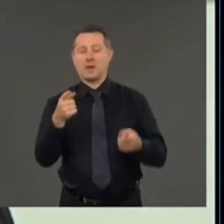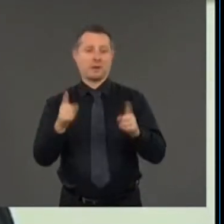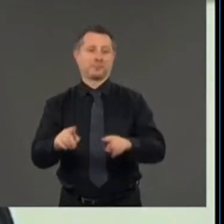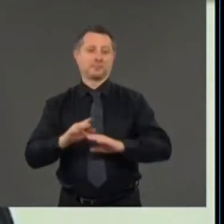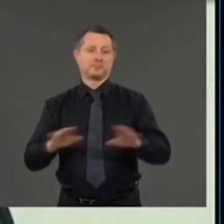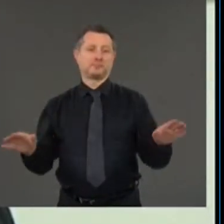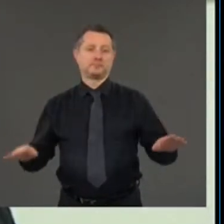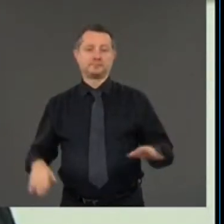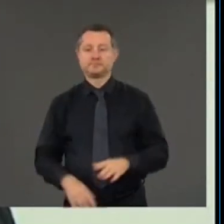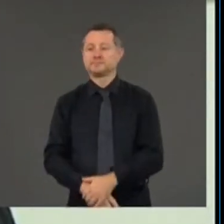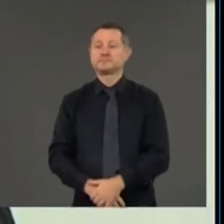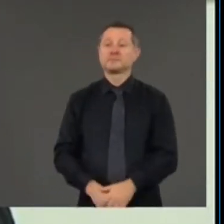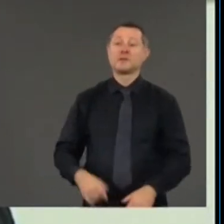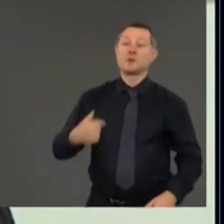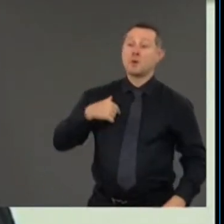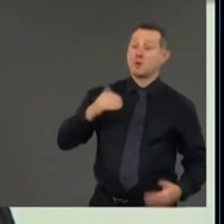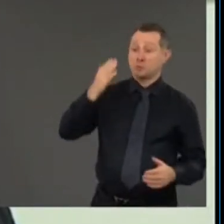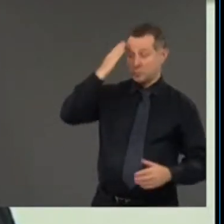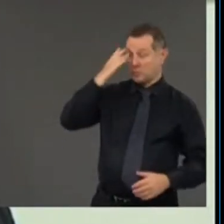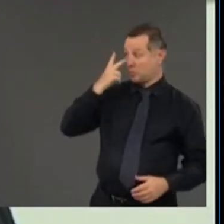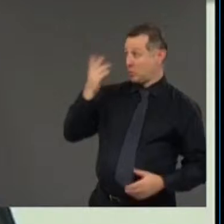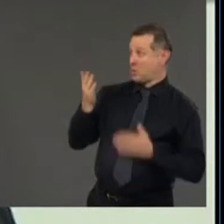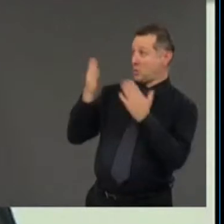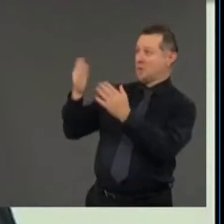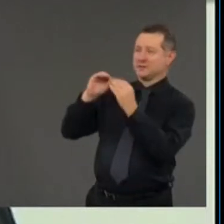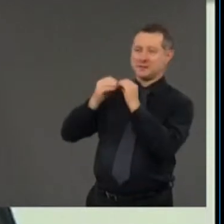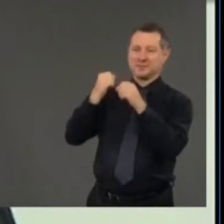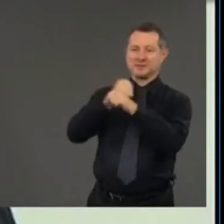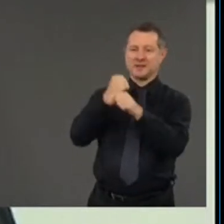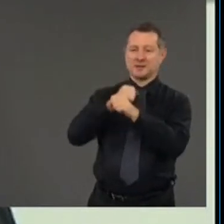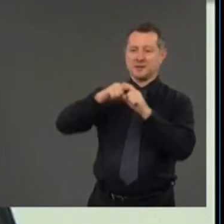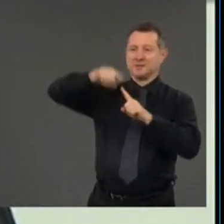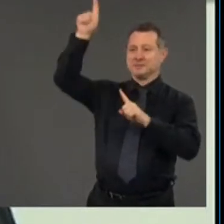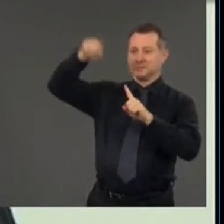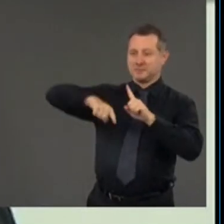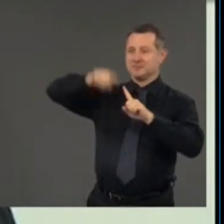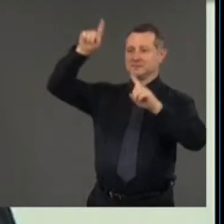clearly demonstrated in the data that Howard just mentioned.